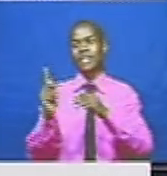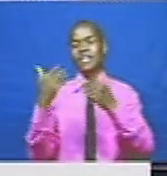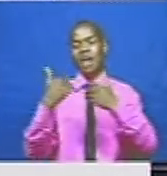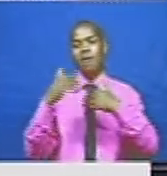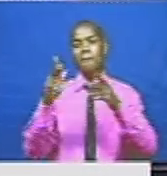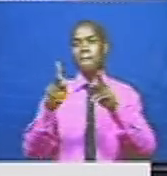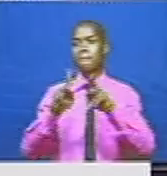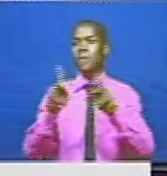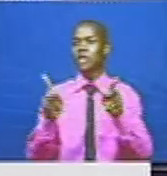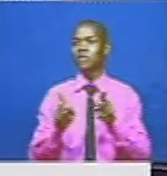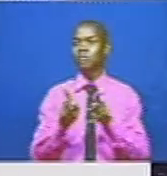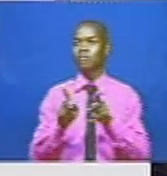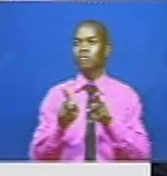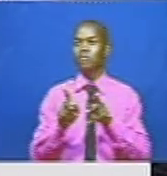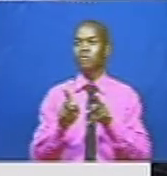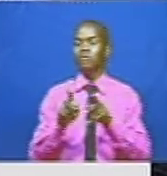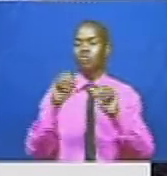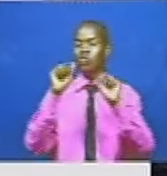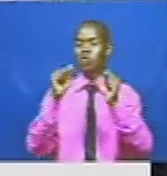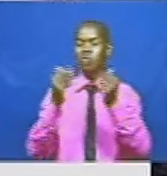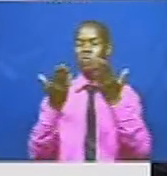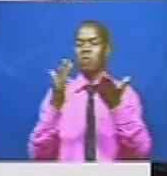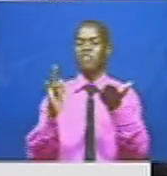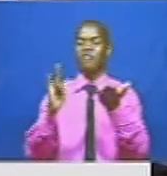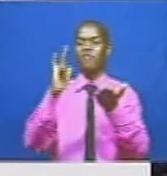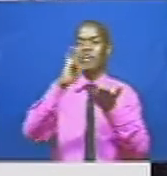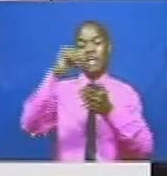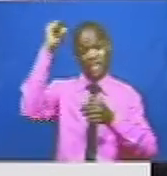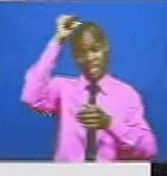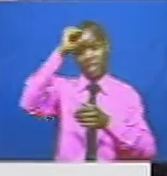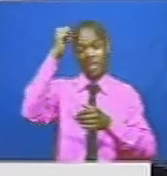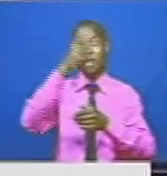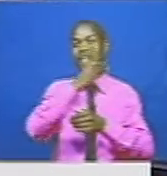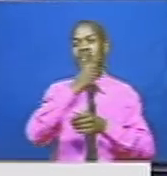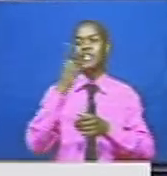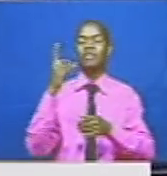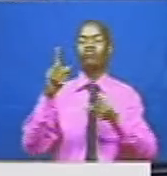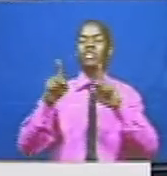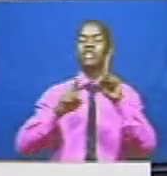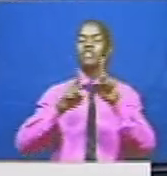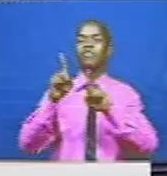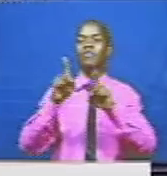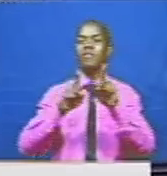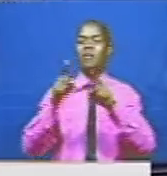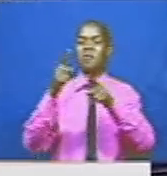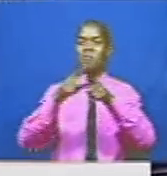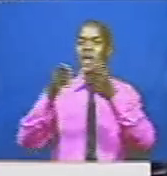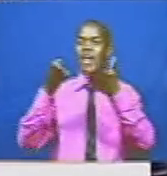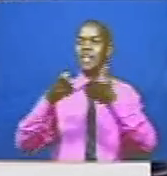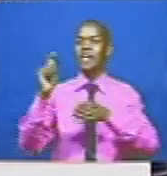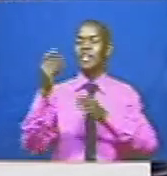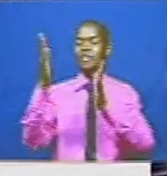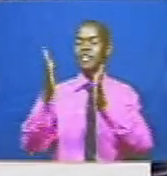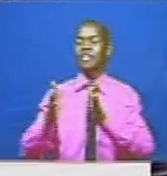prefer maybe to fly to Dubai just for a desert safari or for a shopping spree. And yet here in Kenya, if you go up to the